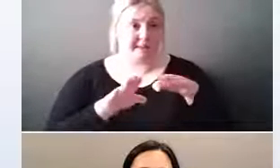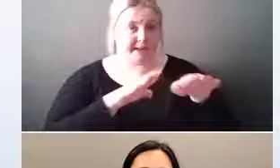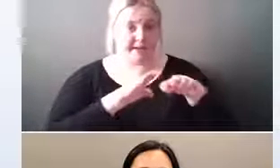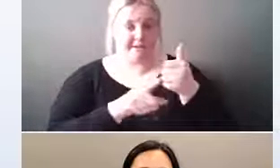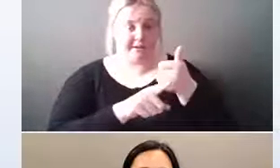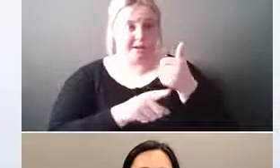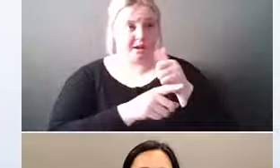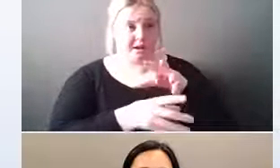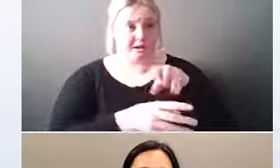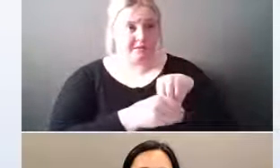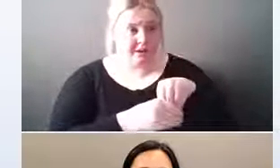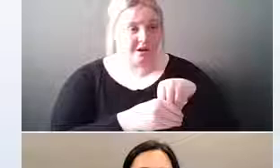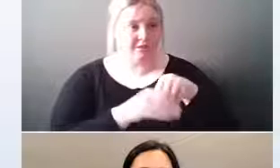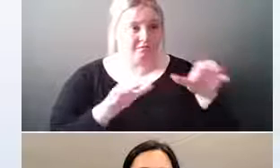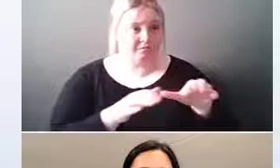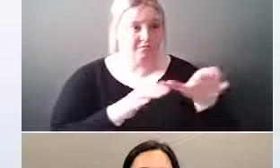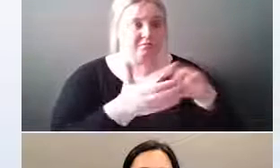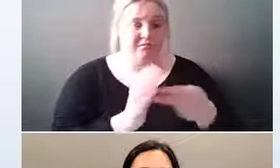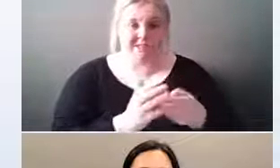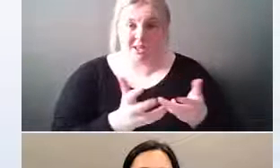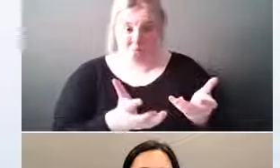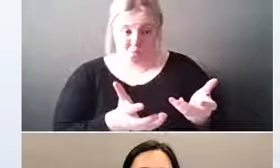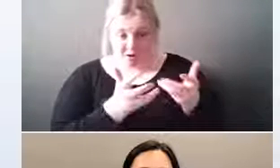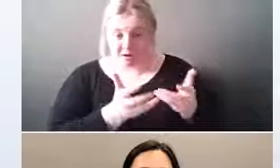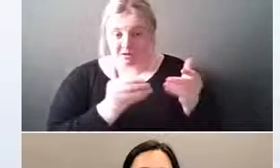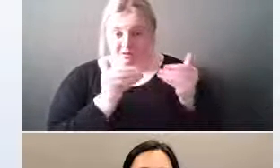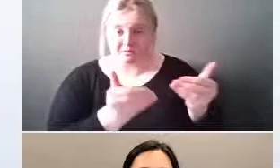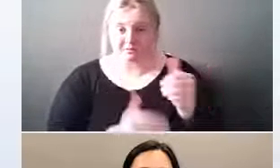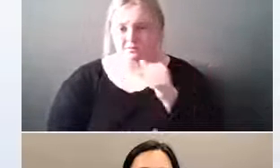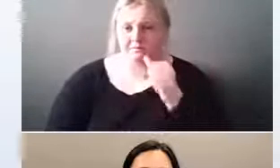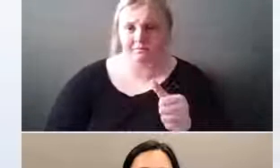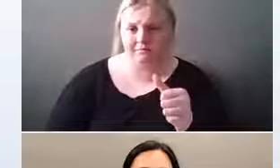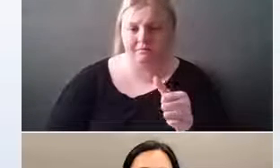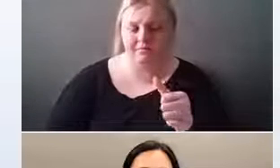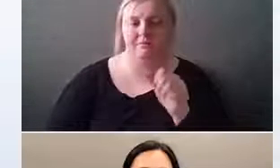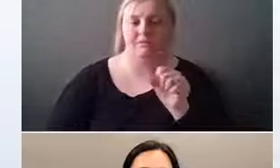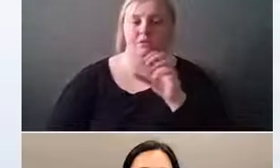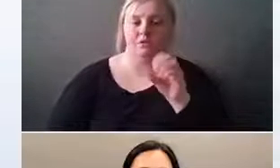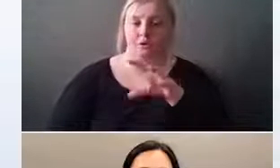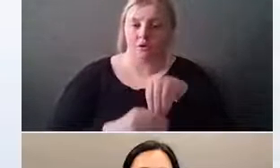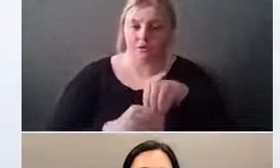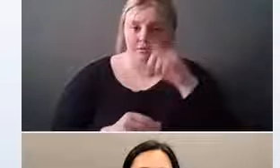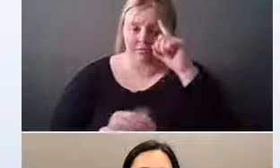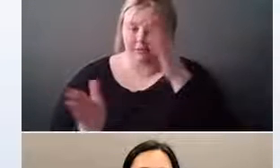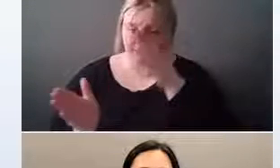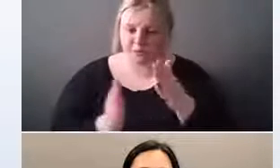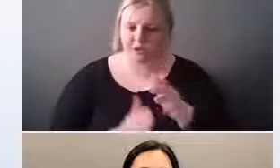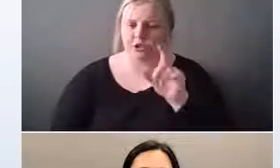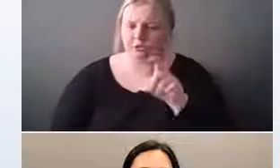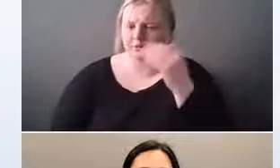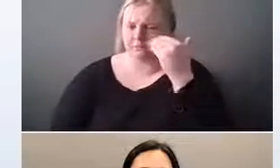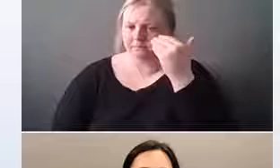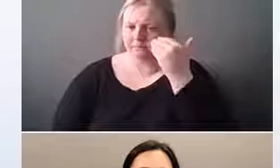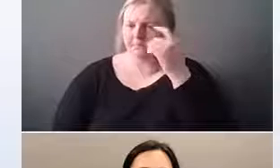not something that they actually want to be engaging in. So part of our strategies we knew had to be to